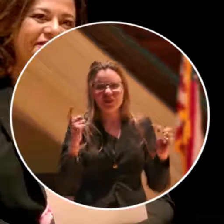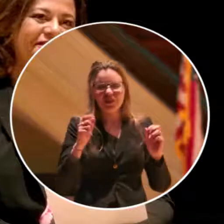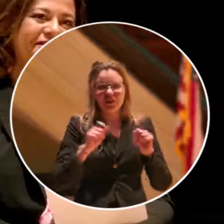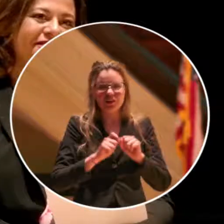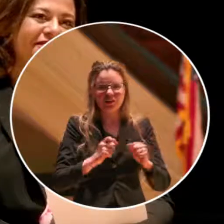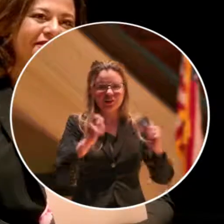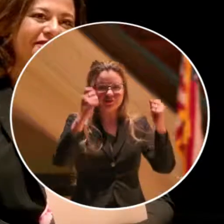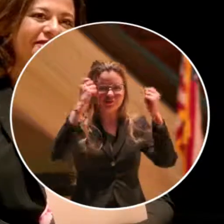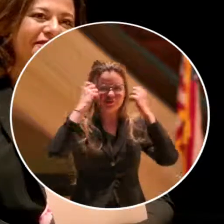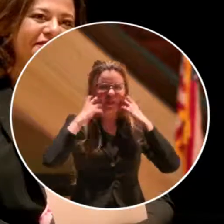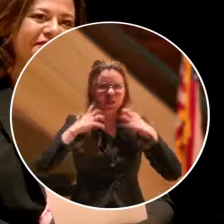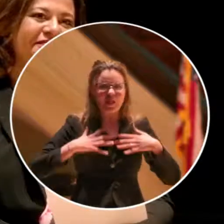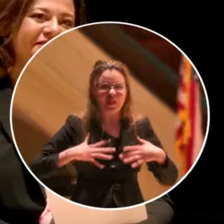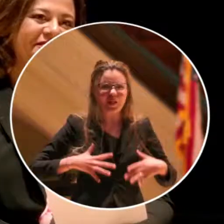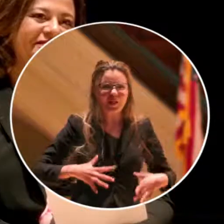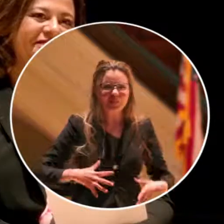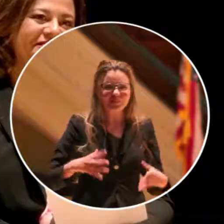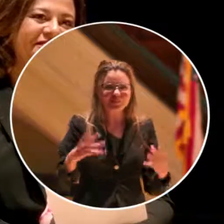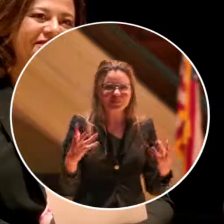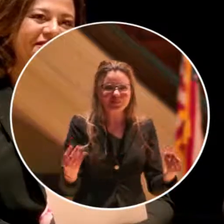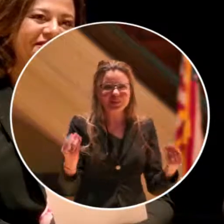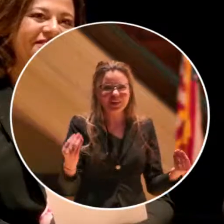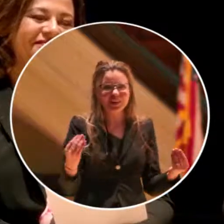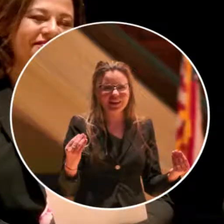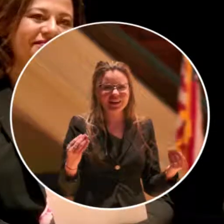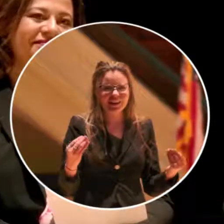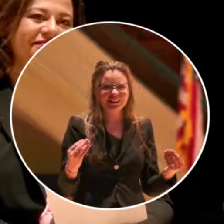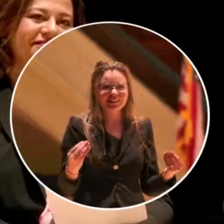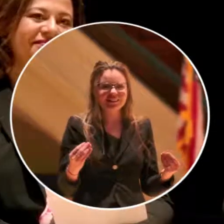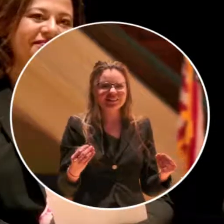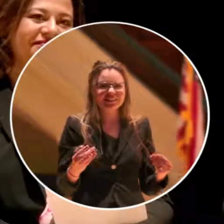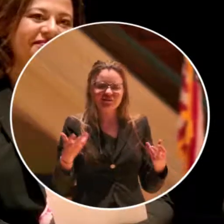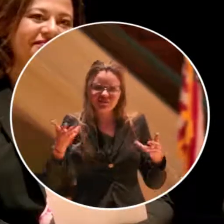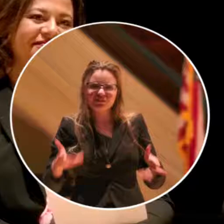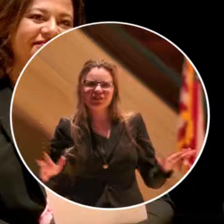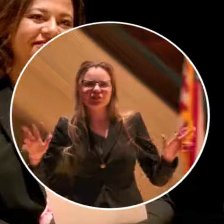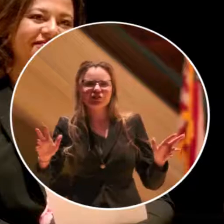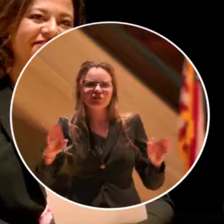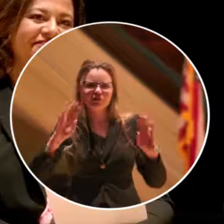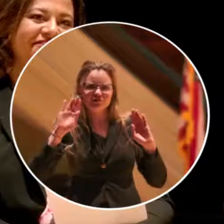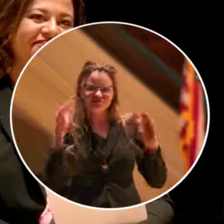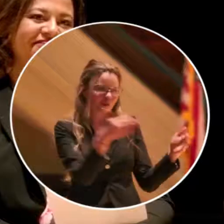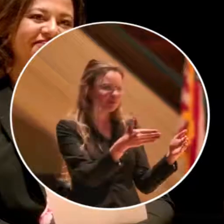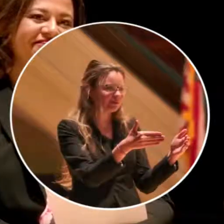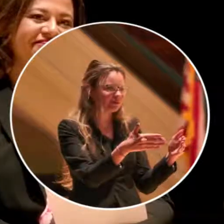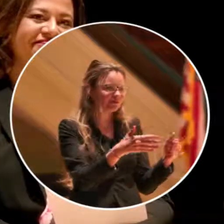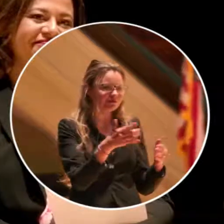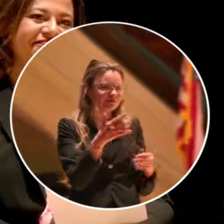friends, we finally focused our unbridled attention on our mother.